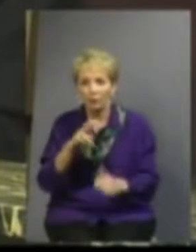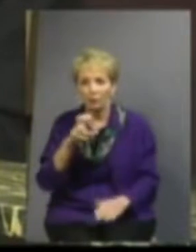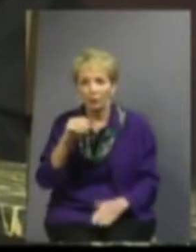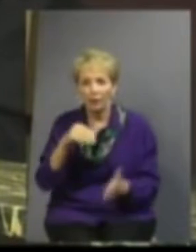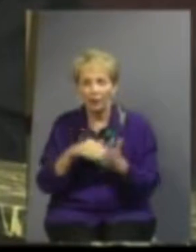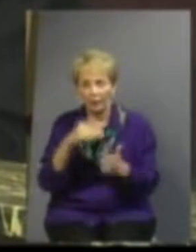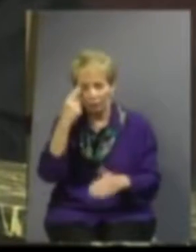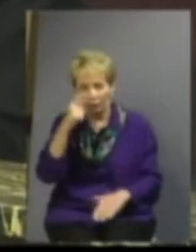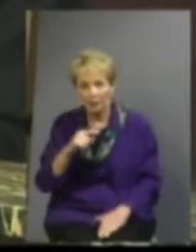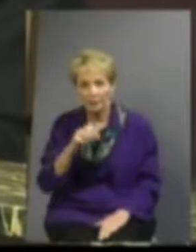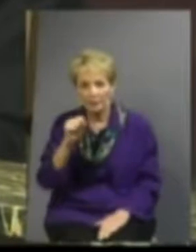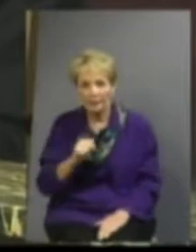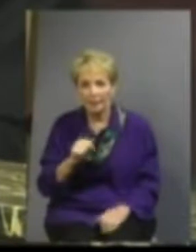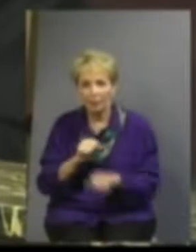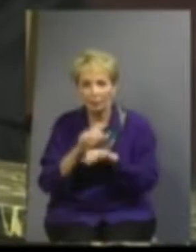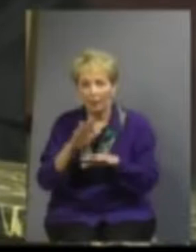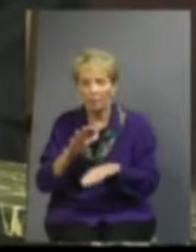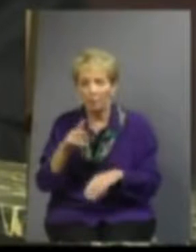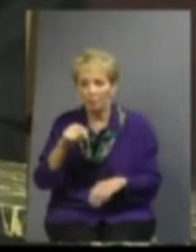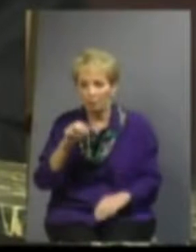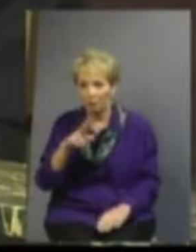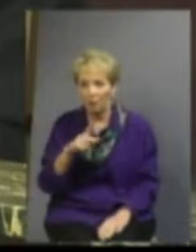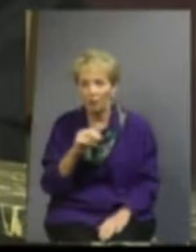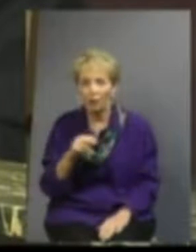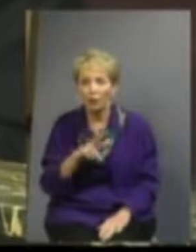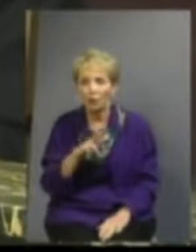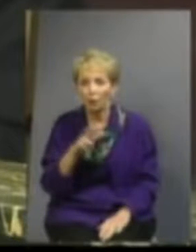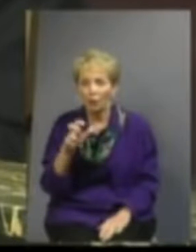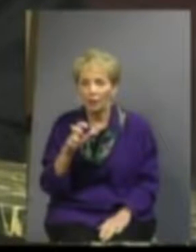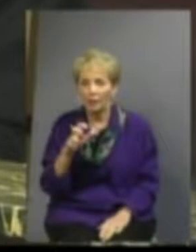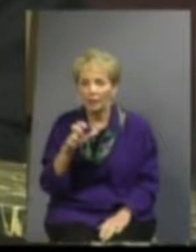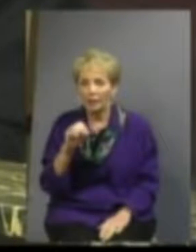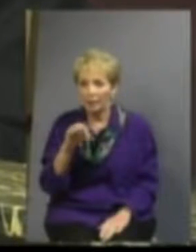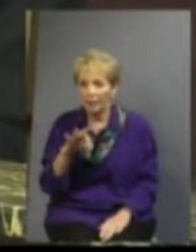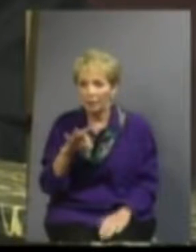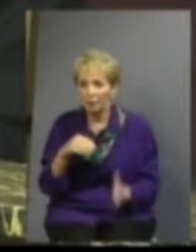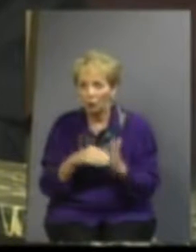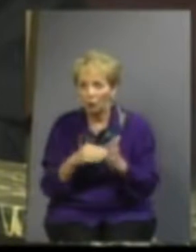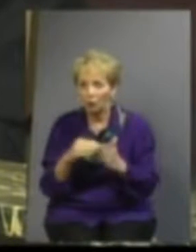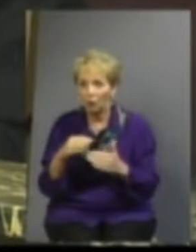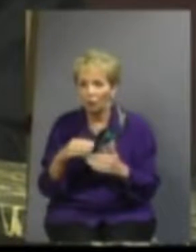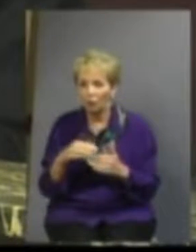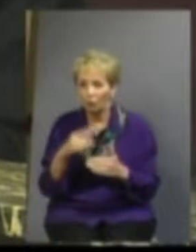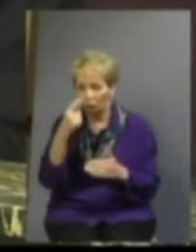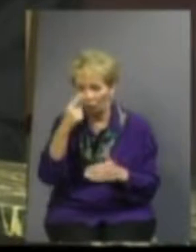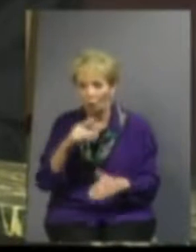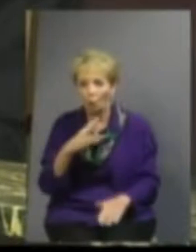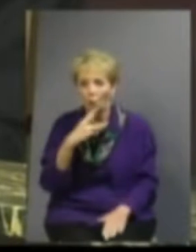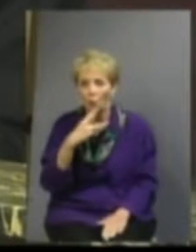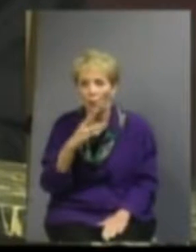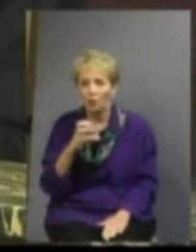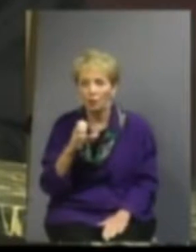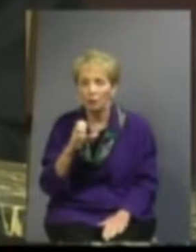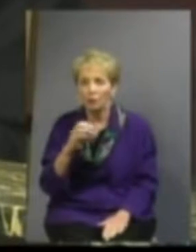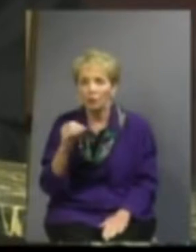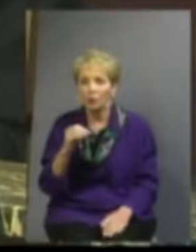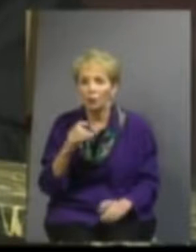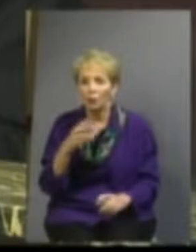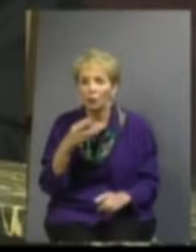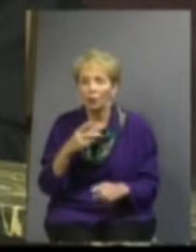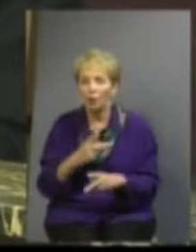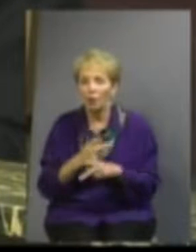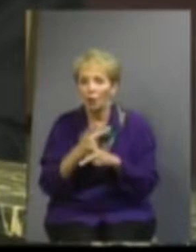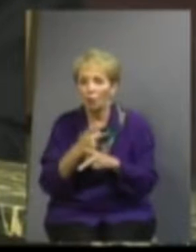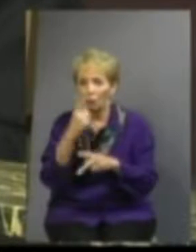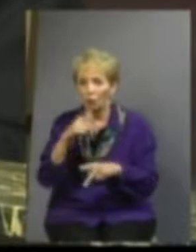$2,250,000 for the South Mountain State Park, and $309 million for water and sewer loans and grants to local